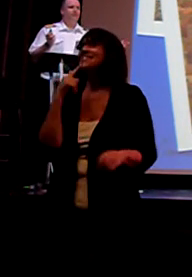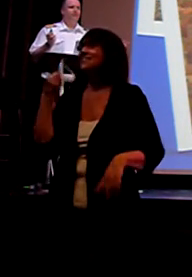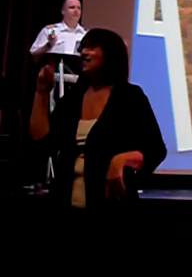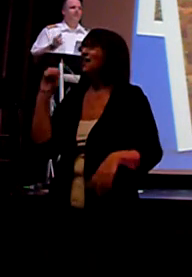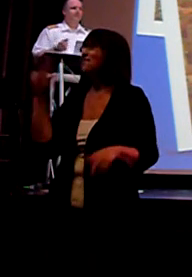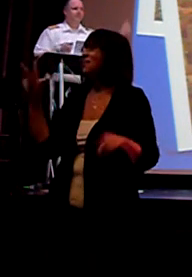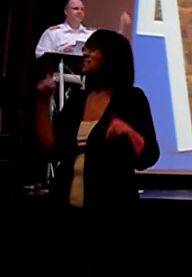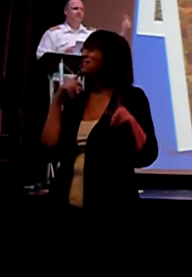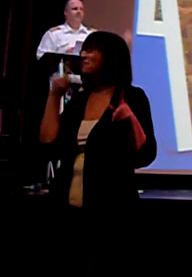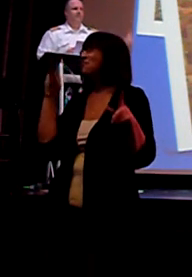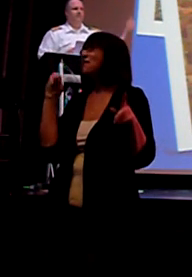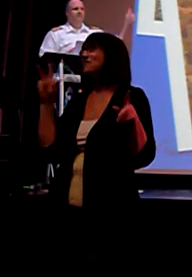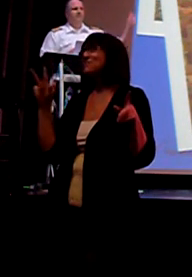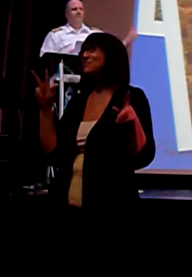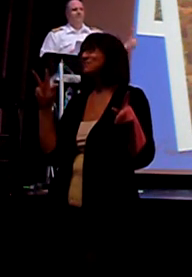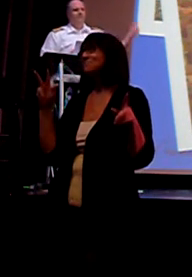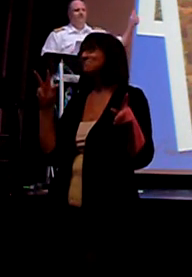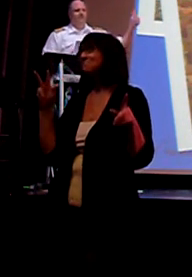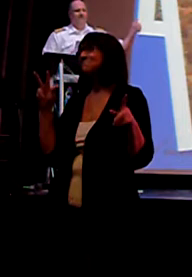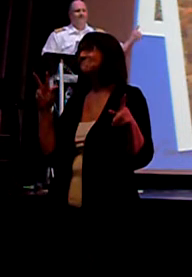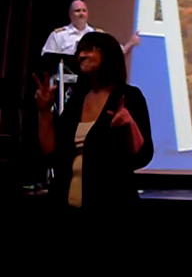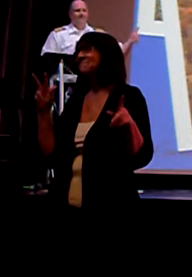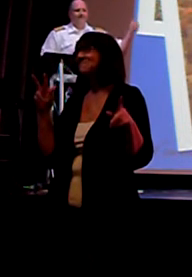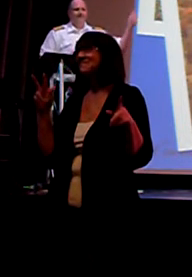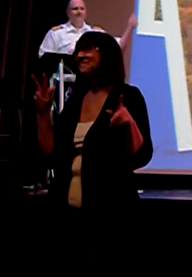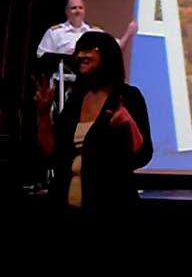103?